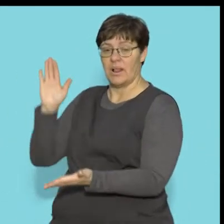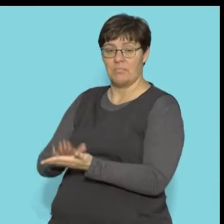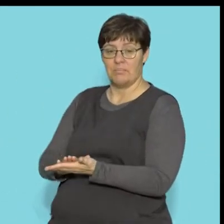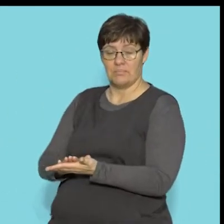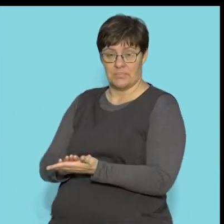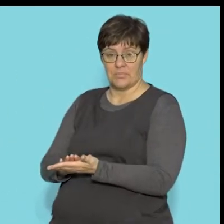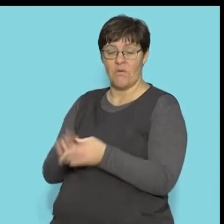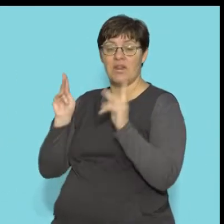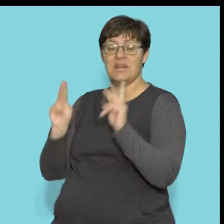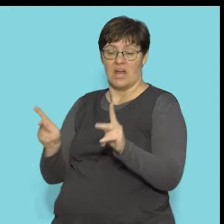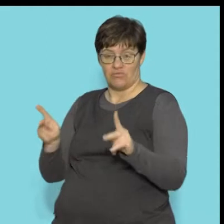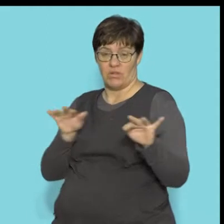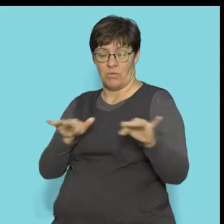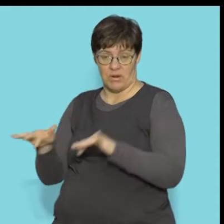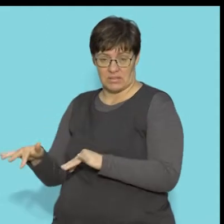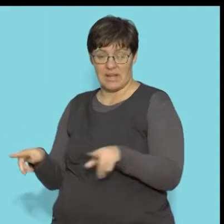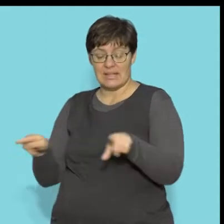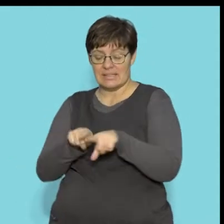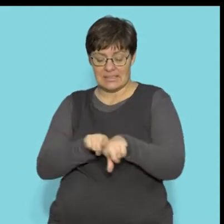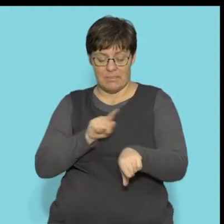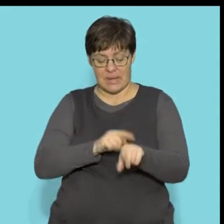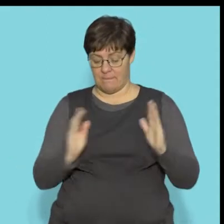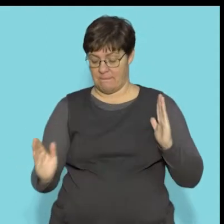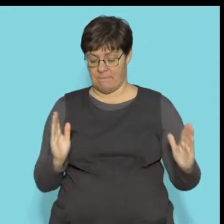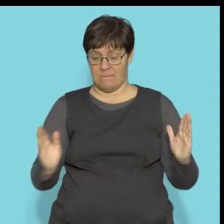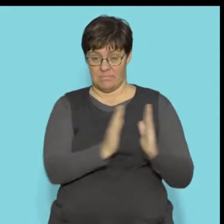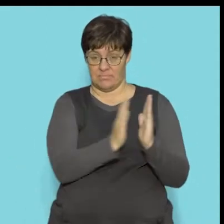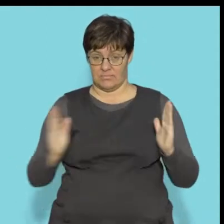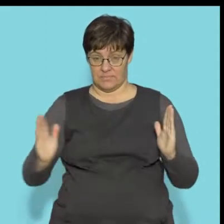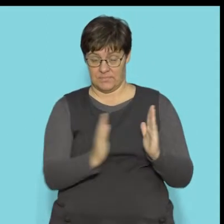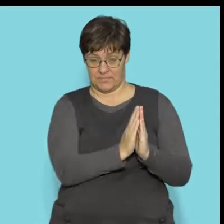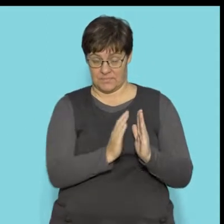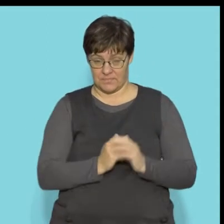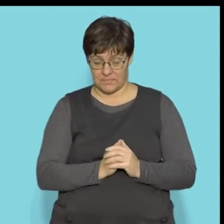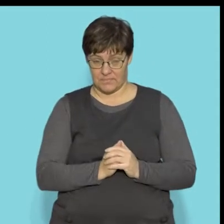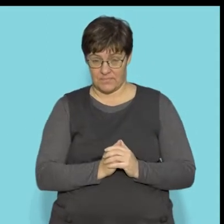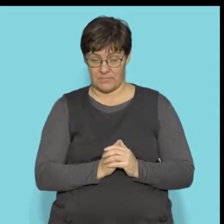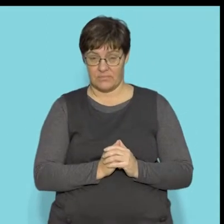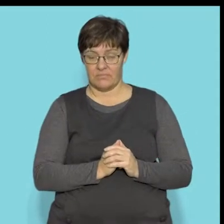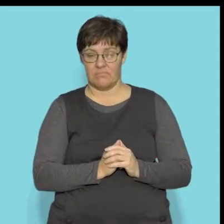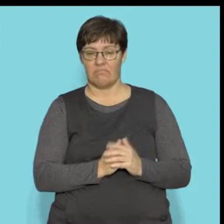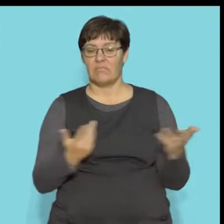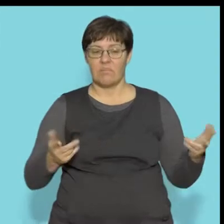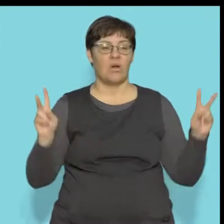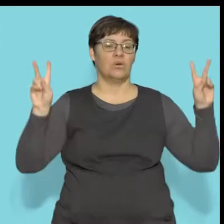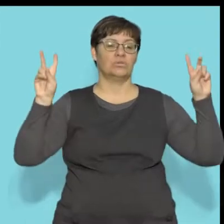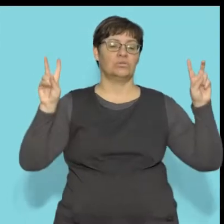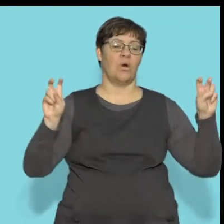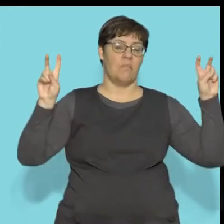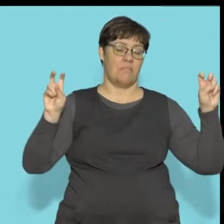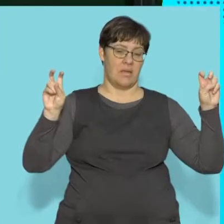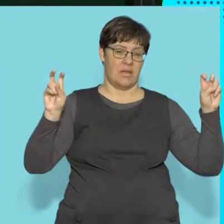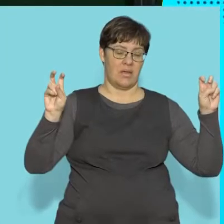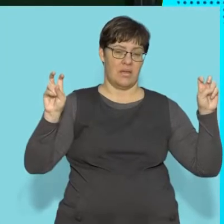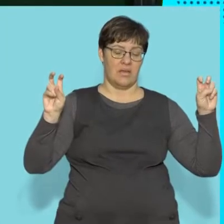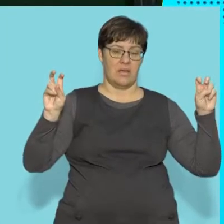natural populations over the same period of time. So here, my topic